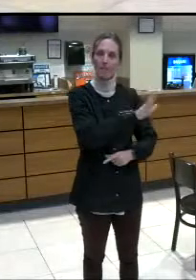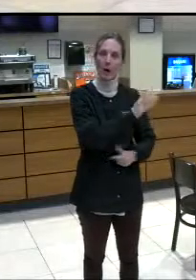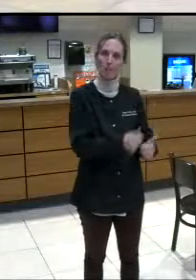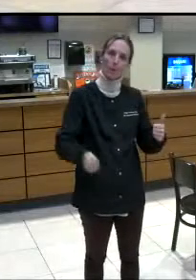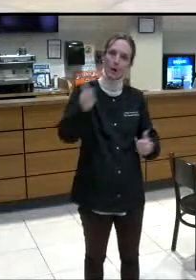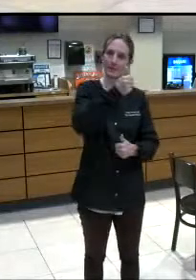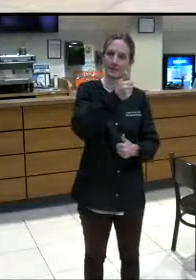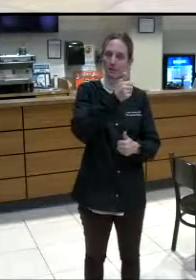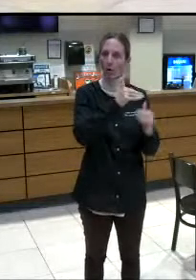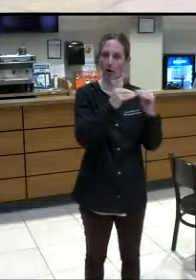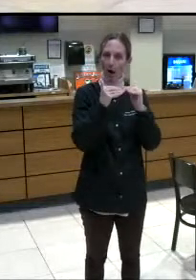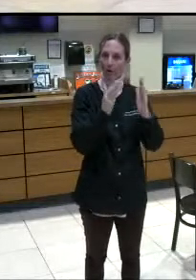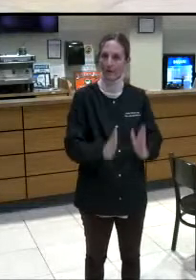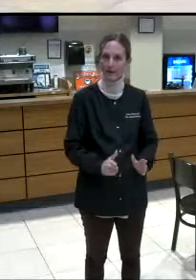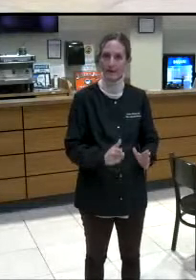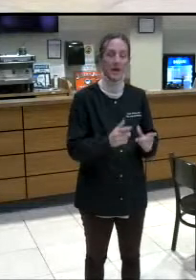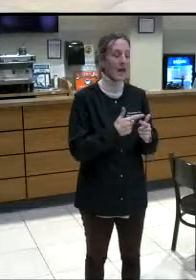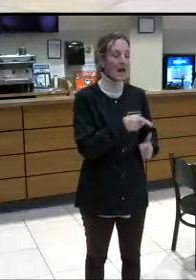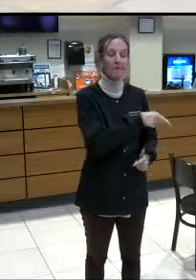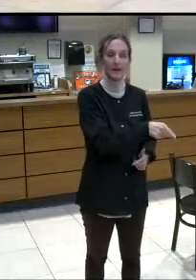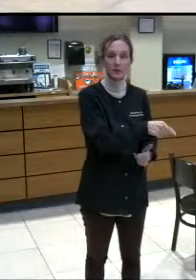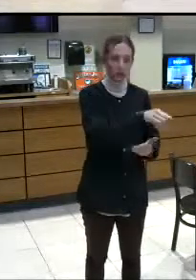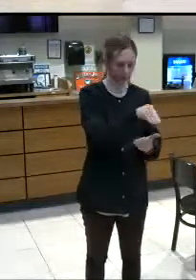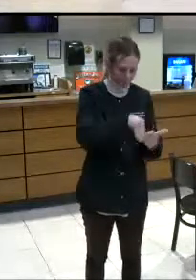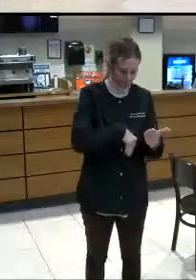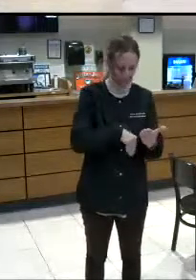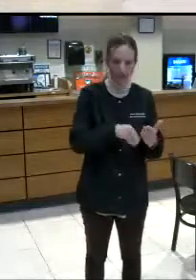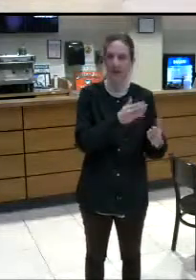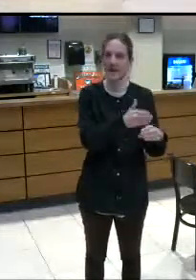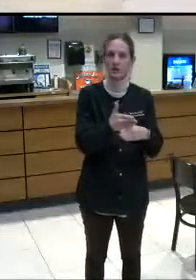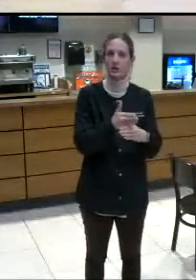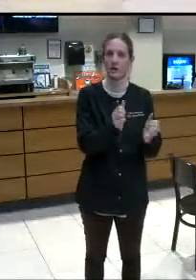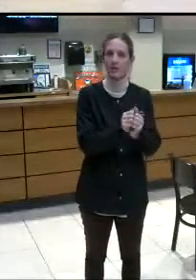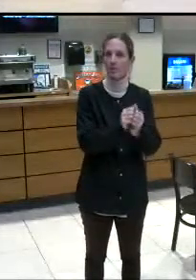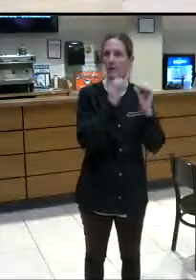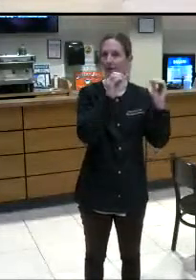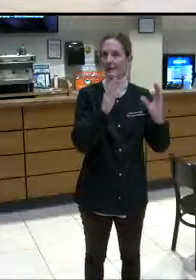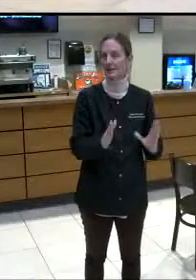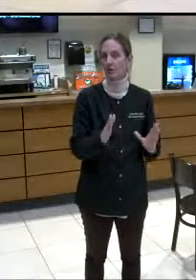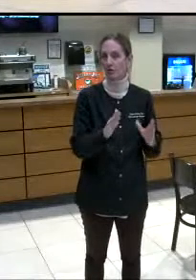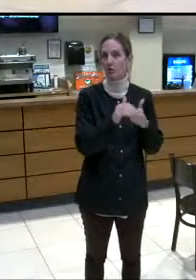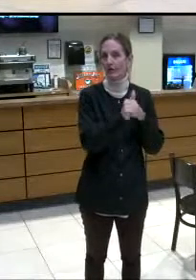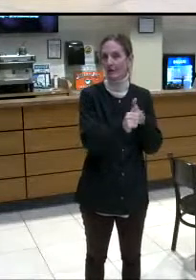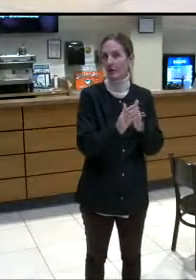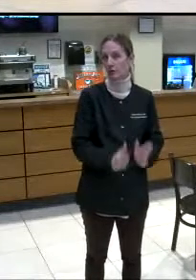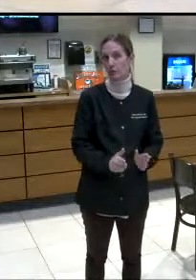colleagues. And then she took those notes to share with her teacher leaders later that day.